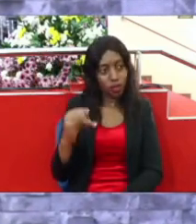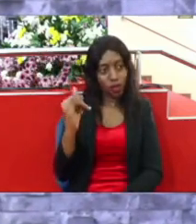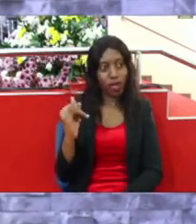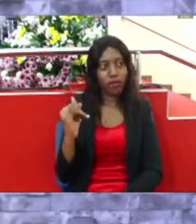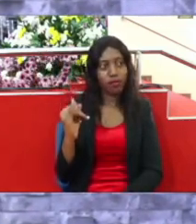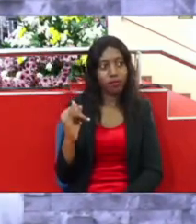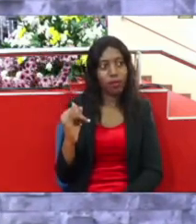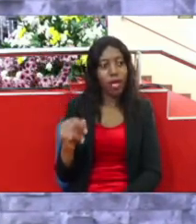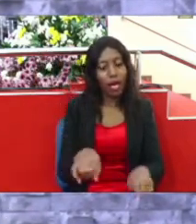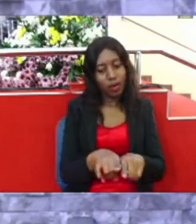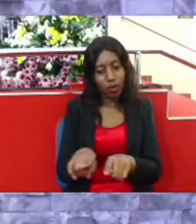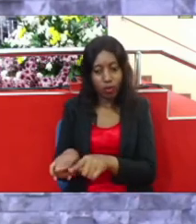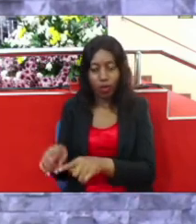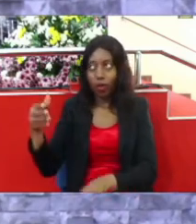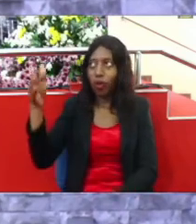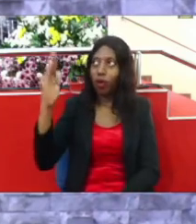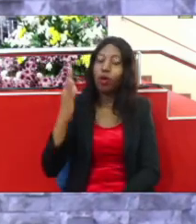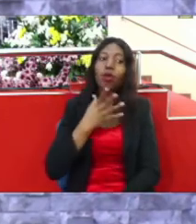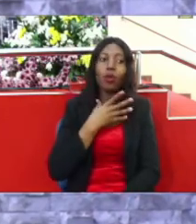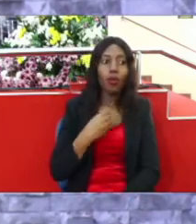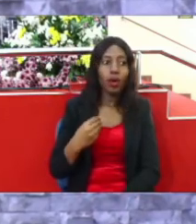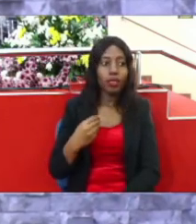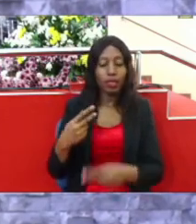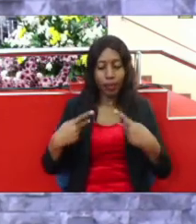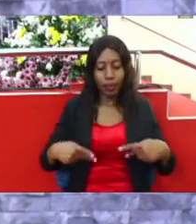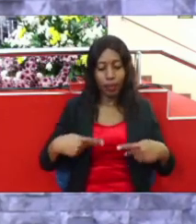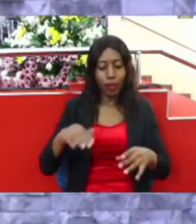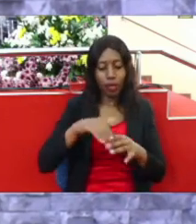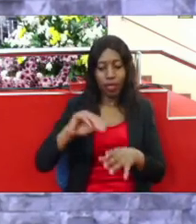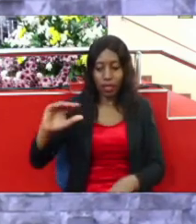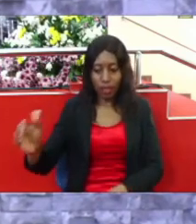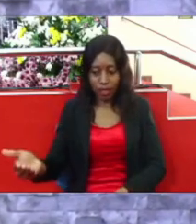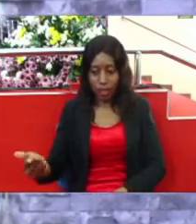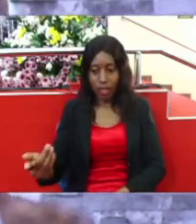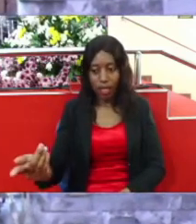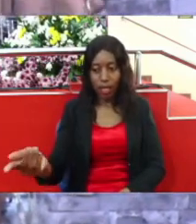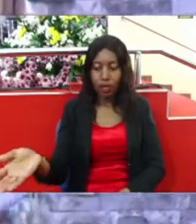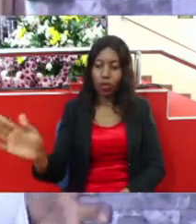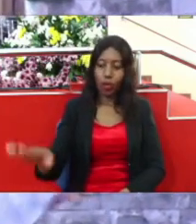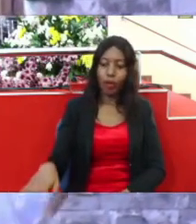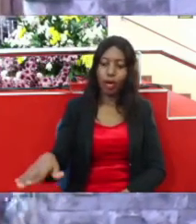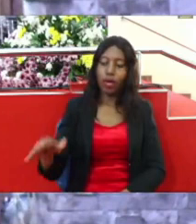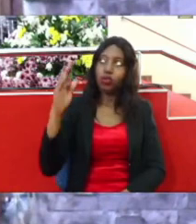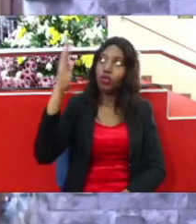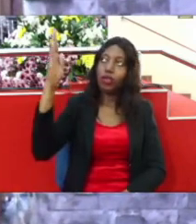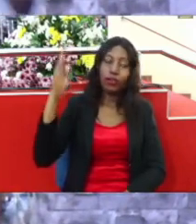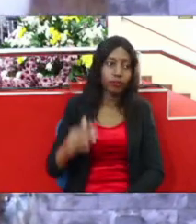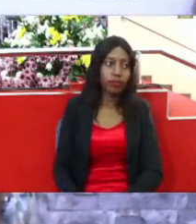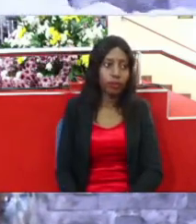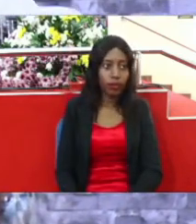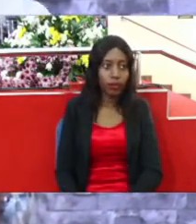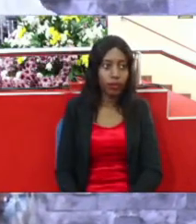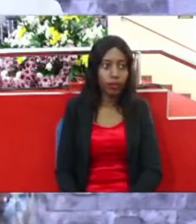see the Ninevites come to him. Ni tamaa yake kuwaona wa Nineveh wakimrudia. It is God's desire. He desired it. They